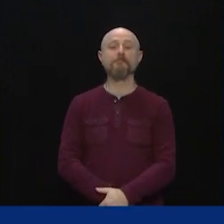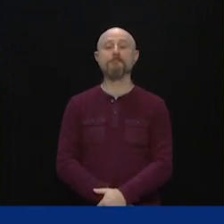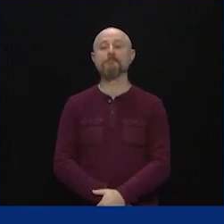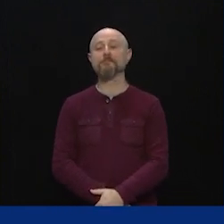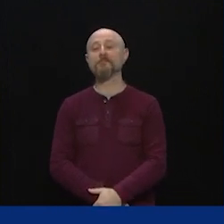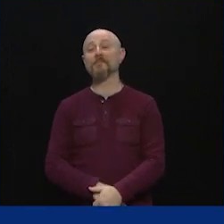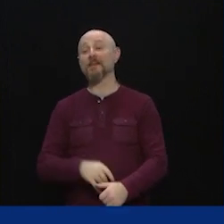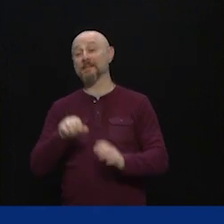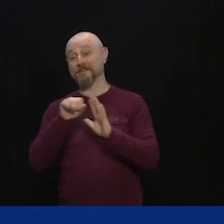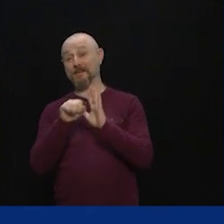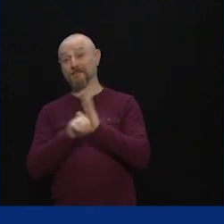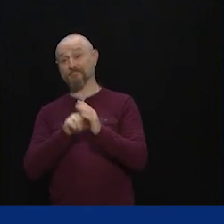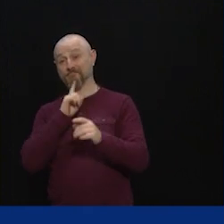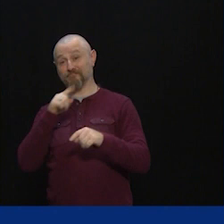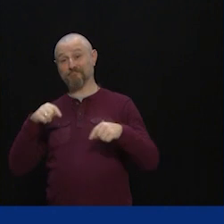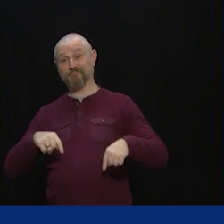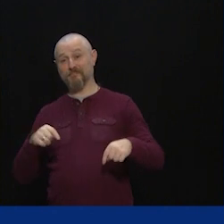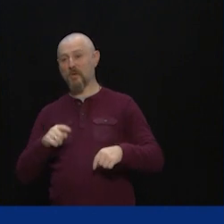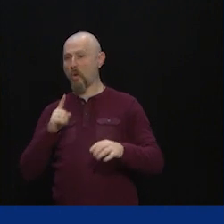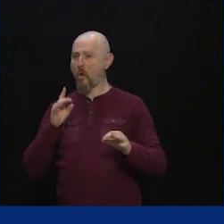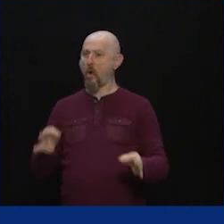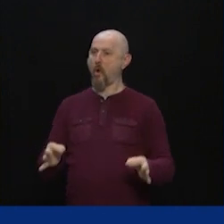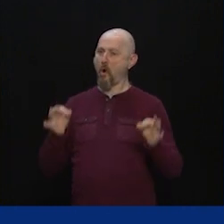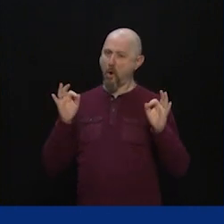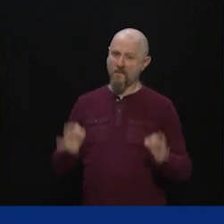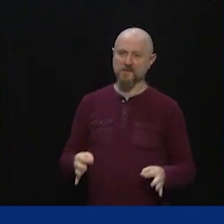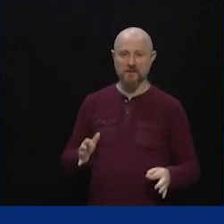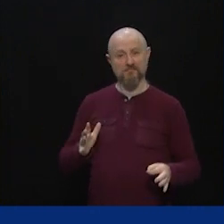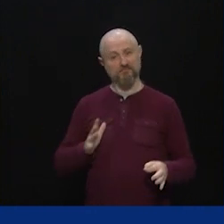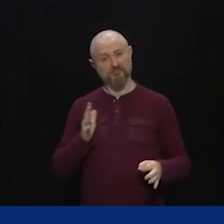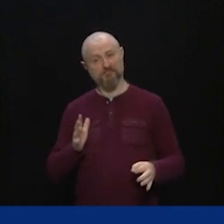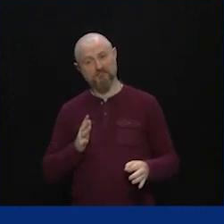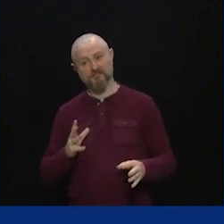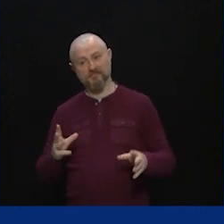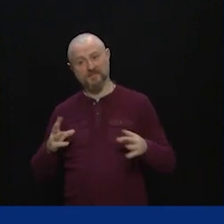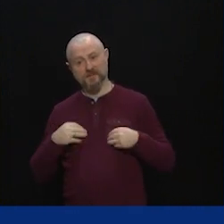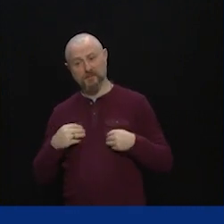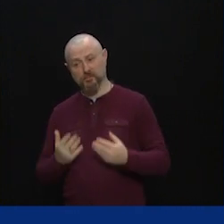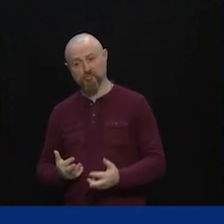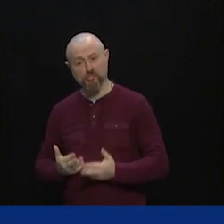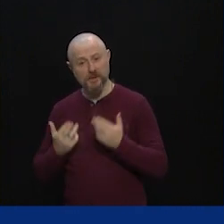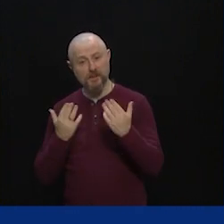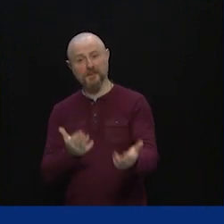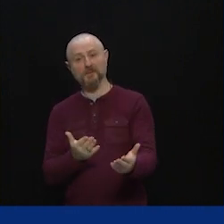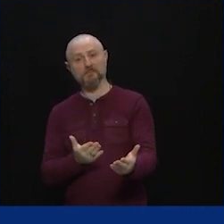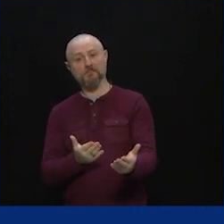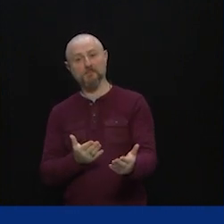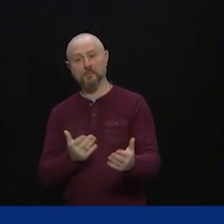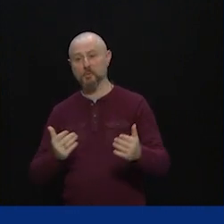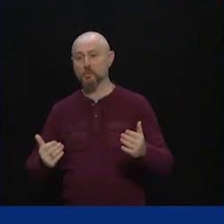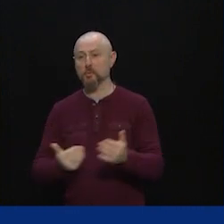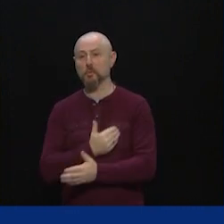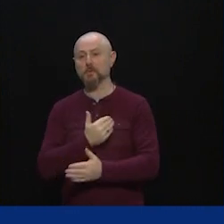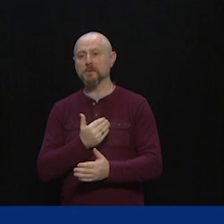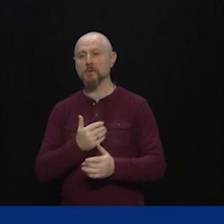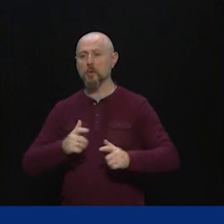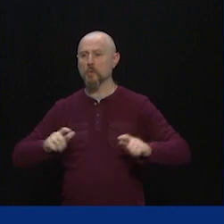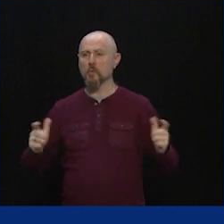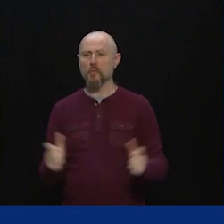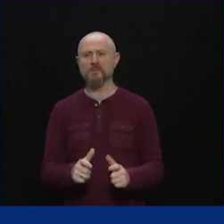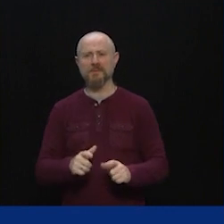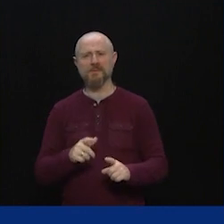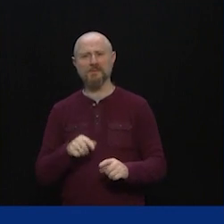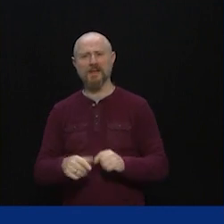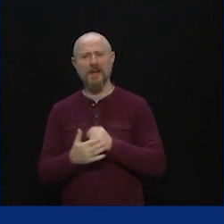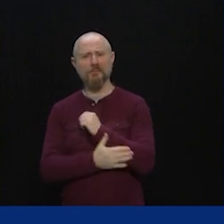quarantine? Now it's 5 days instead of 10, and are you recommending that to each county? I don't believe each county is adopting that right now. We